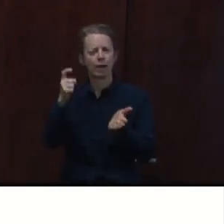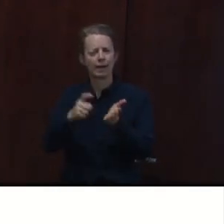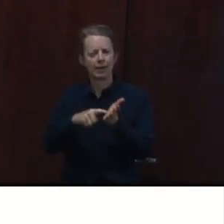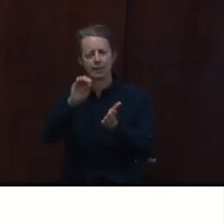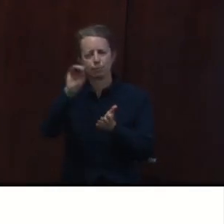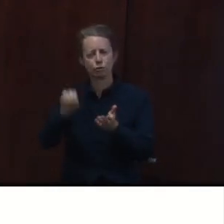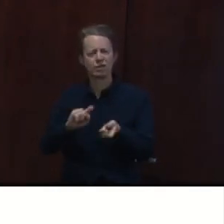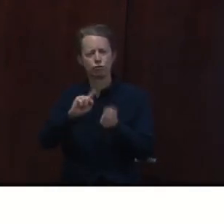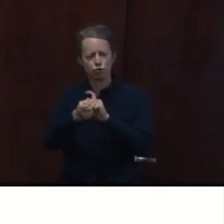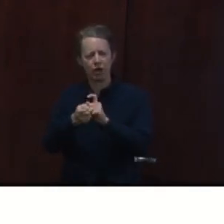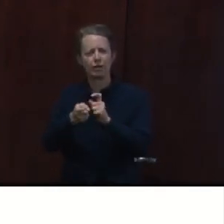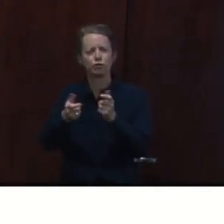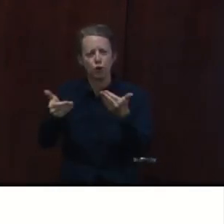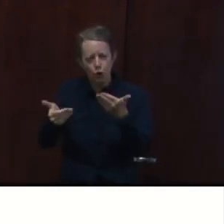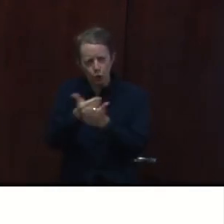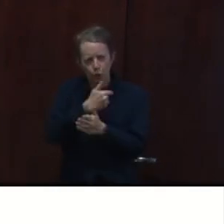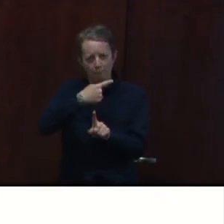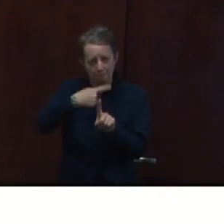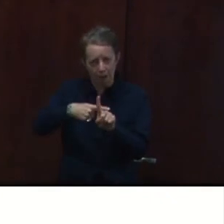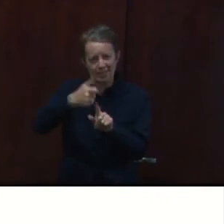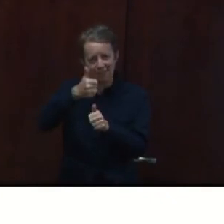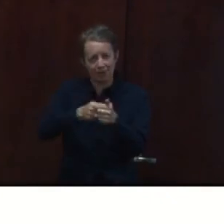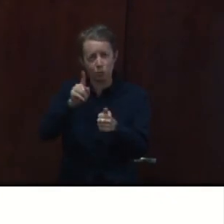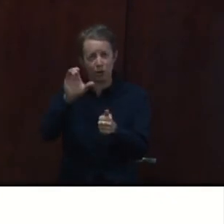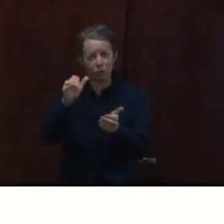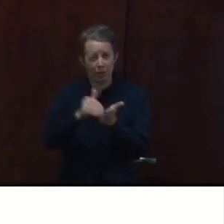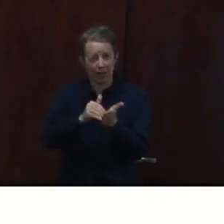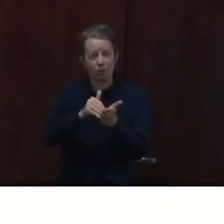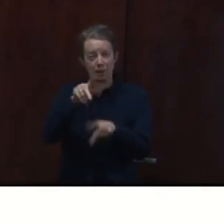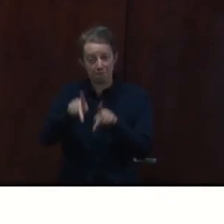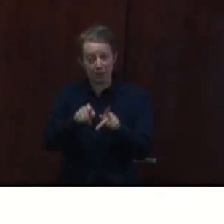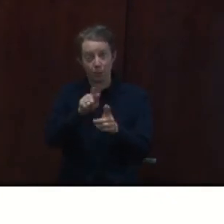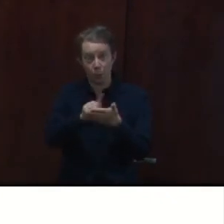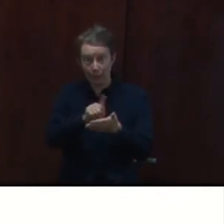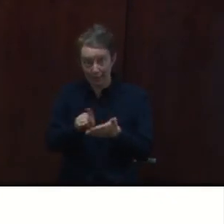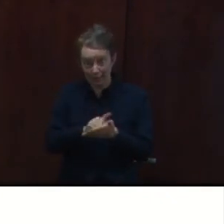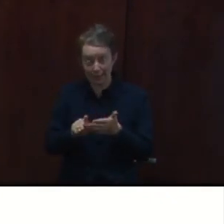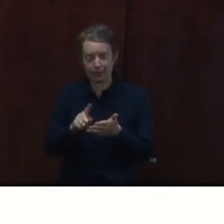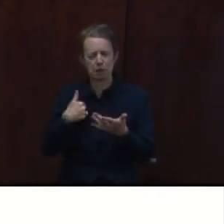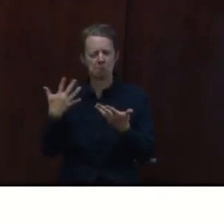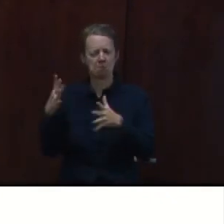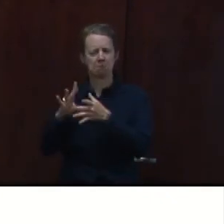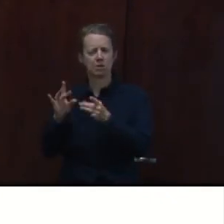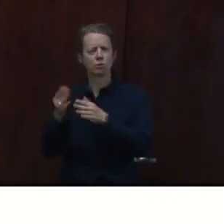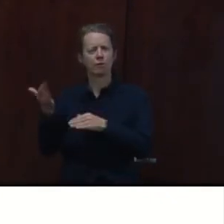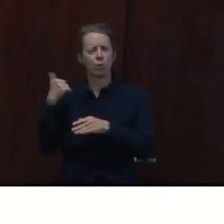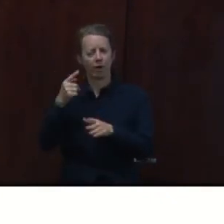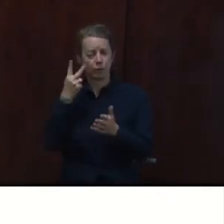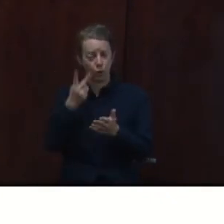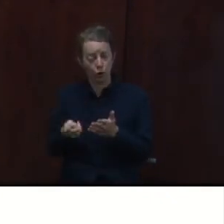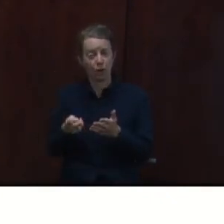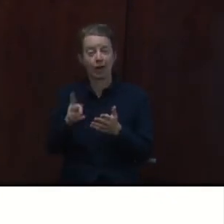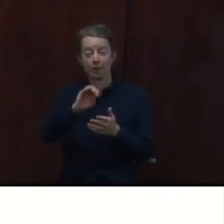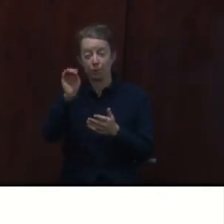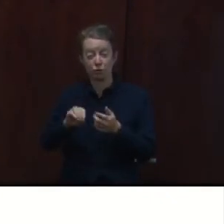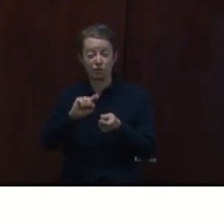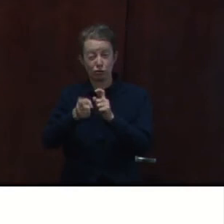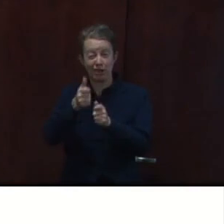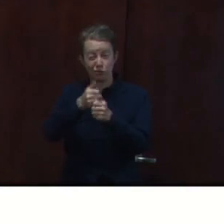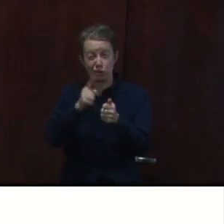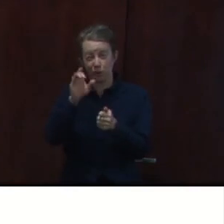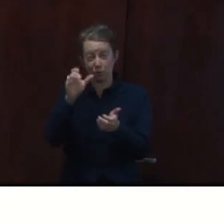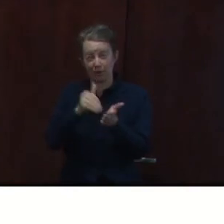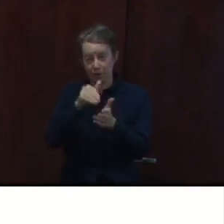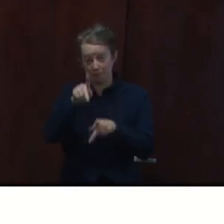cases per 100,000 per week. I mentioned this earlier. When we look at the percent change in new cases per 100,000 per week, we can see